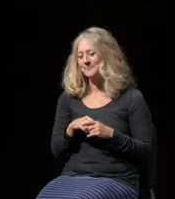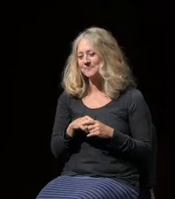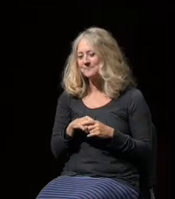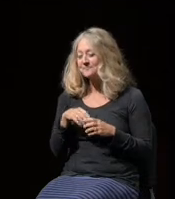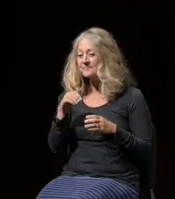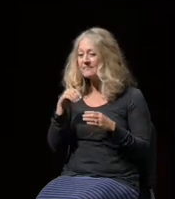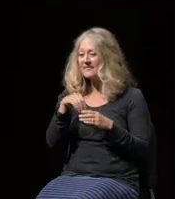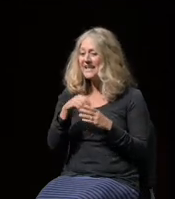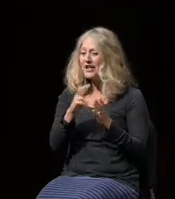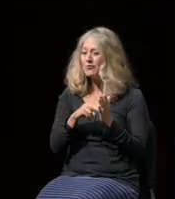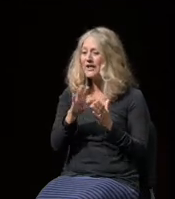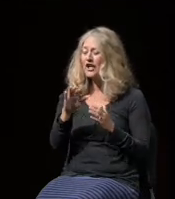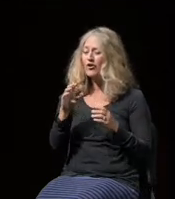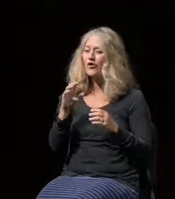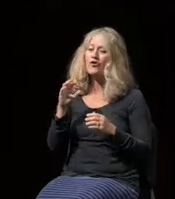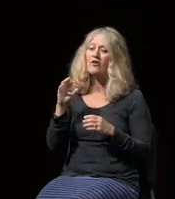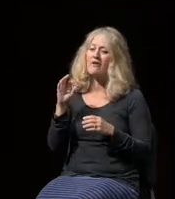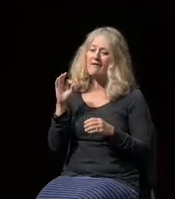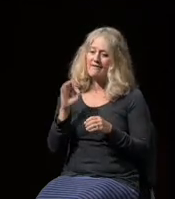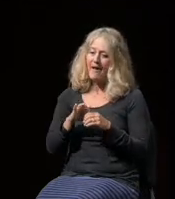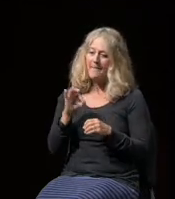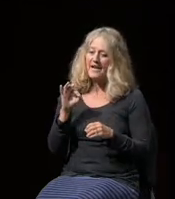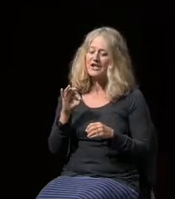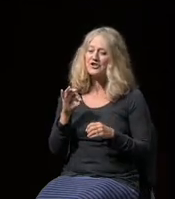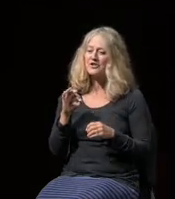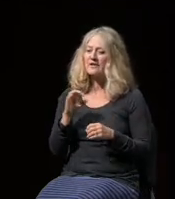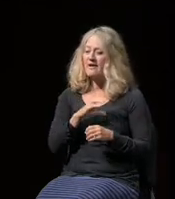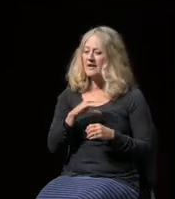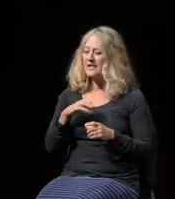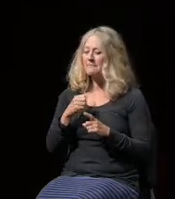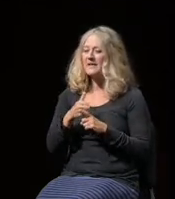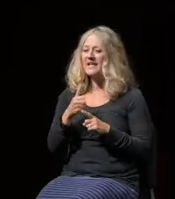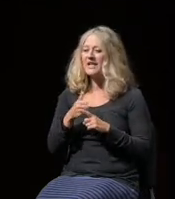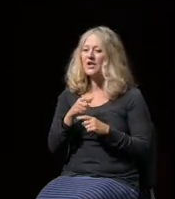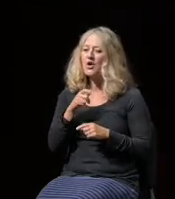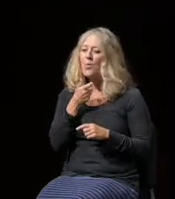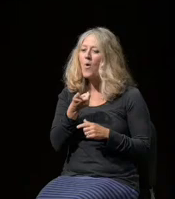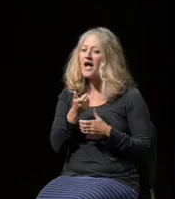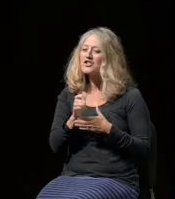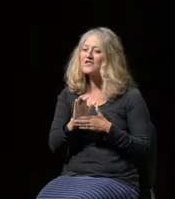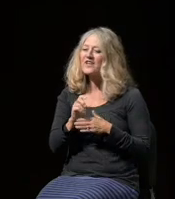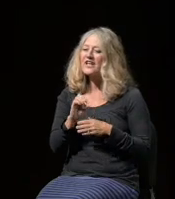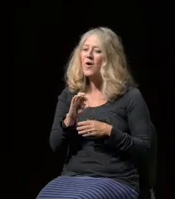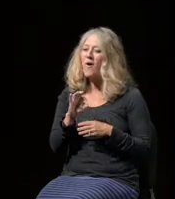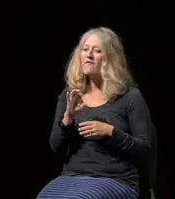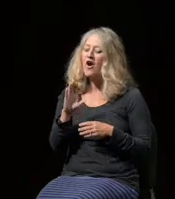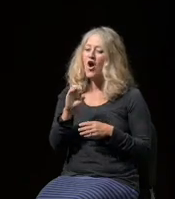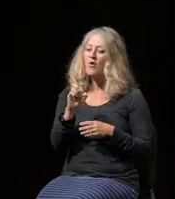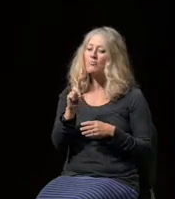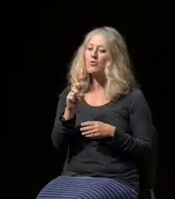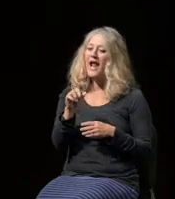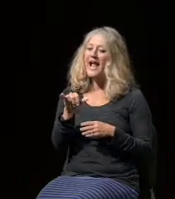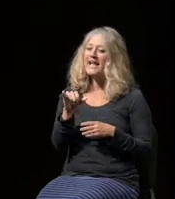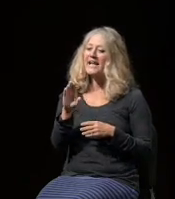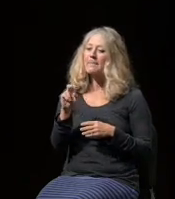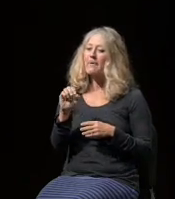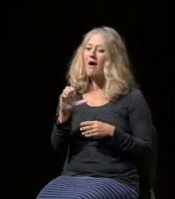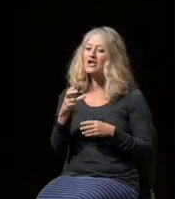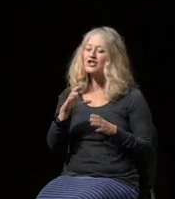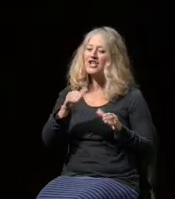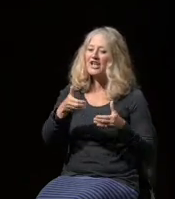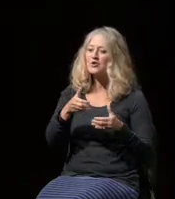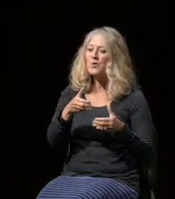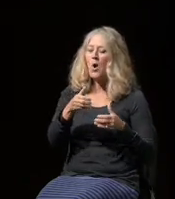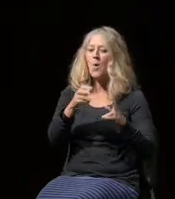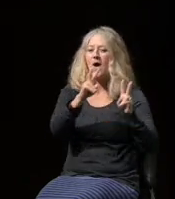her nomination, the committee got to watch a video of the Brady Bunch intro dubbed into a